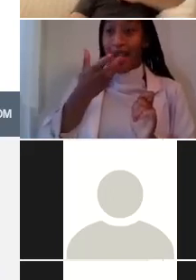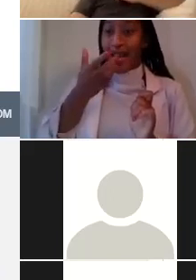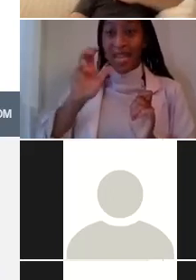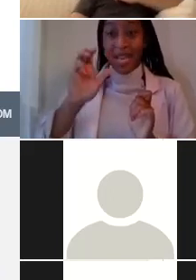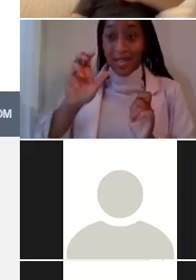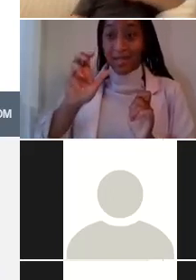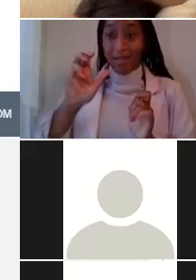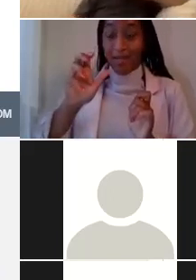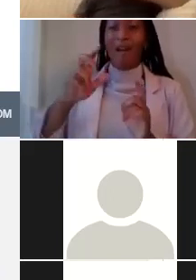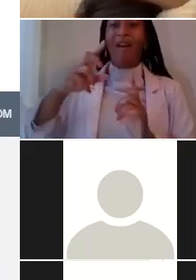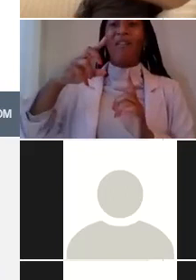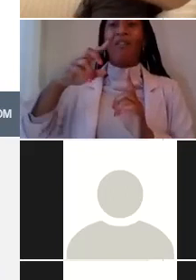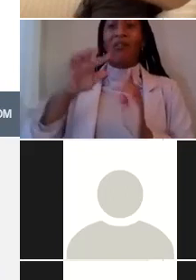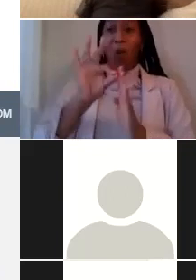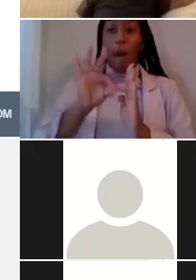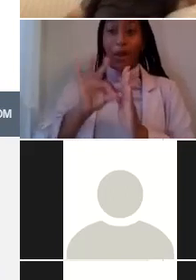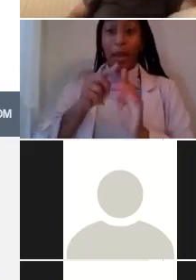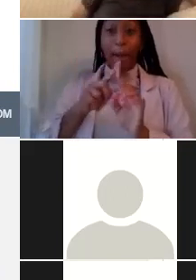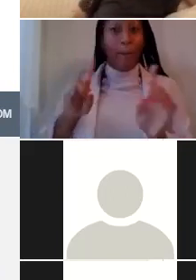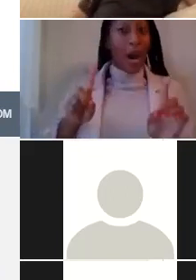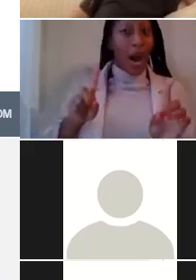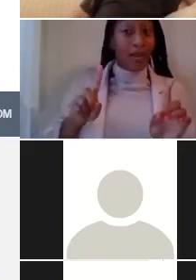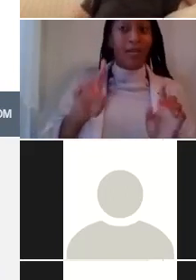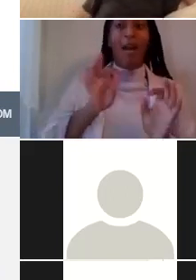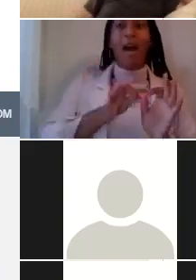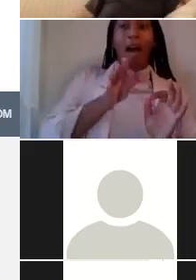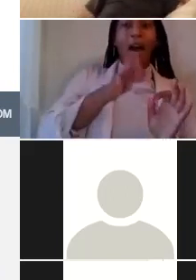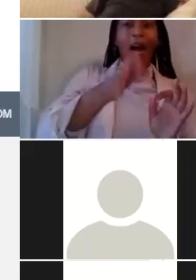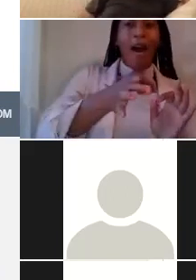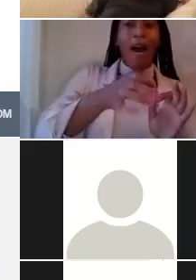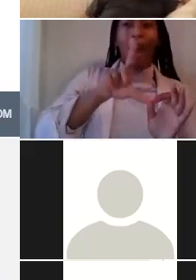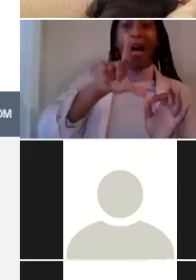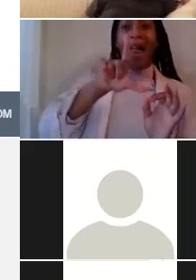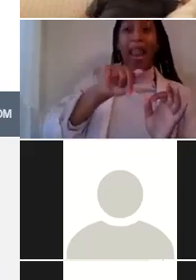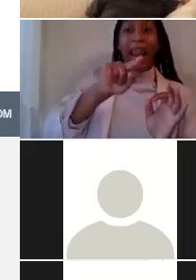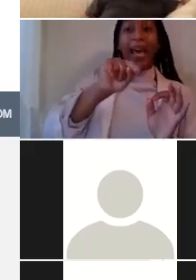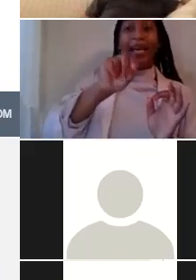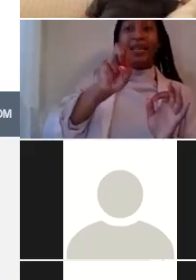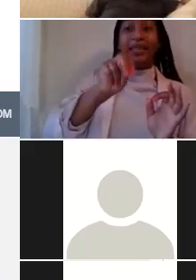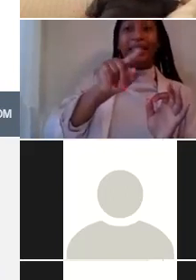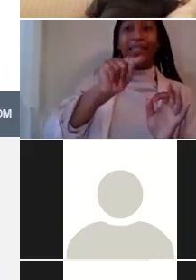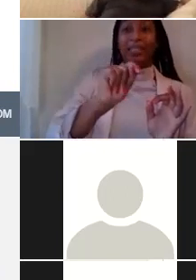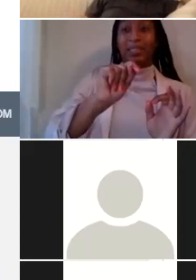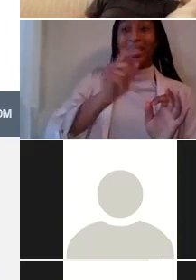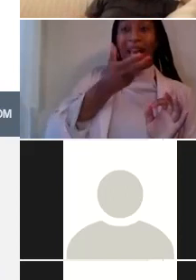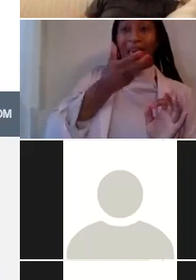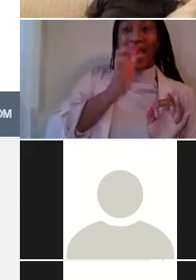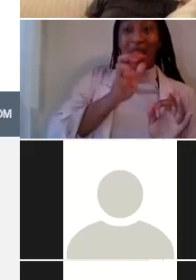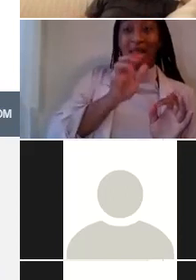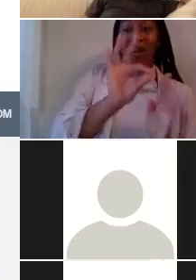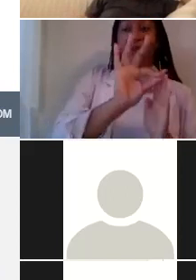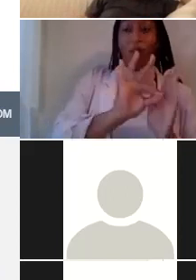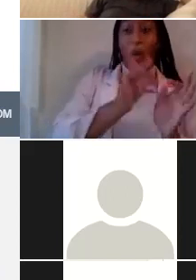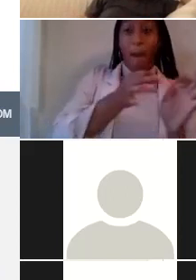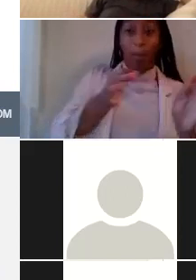formula. Latent heat refers to the amount of heat that is absorbed or released